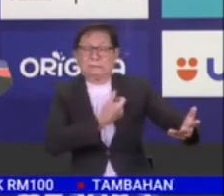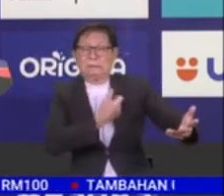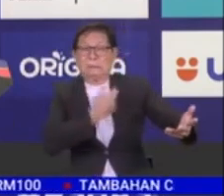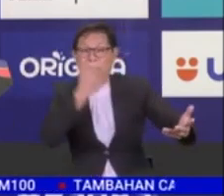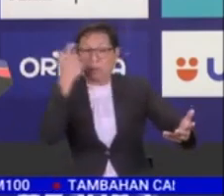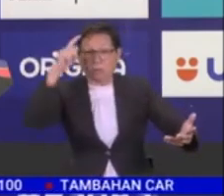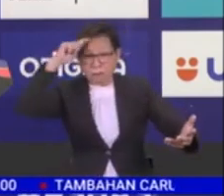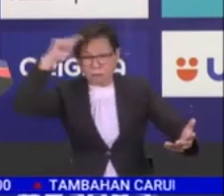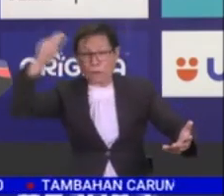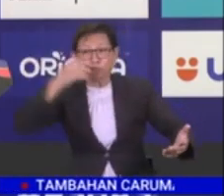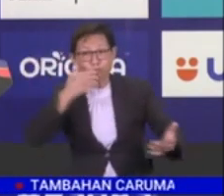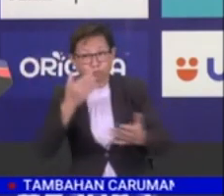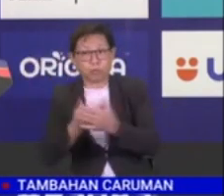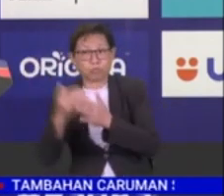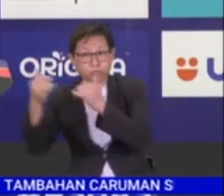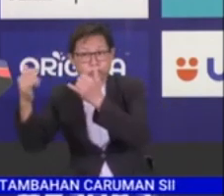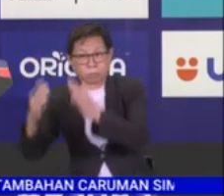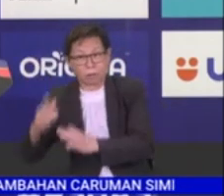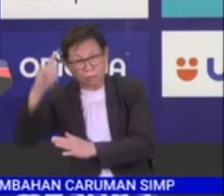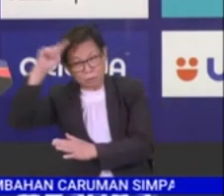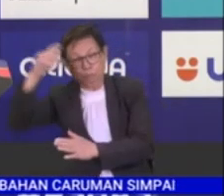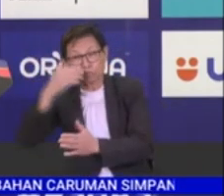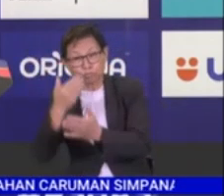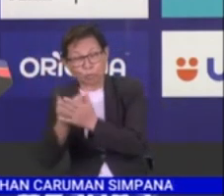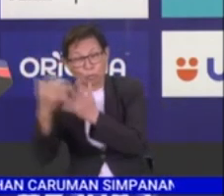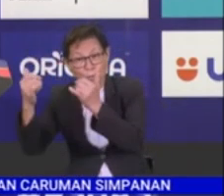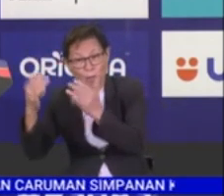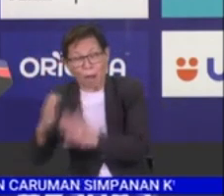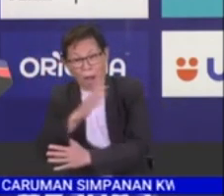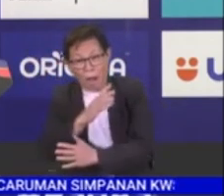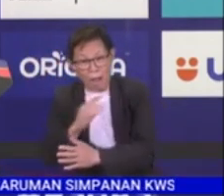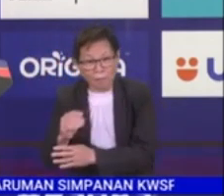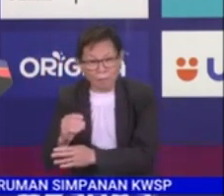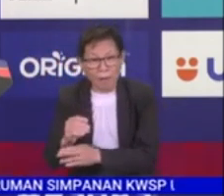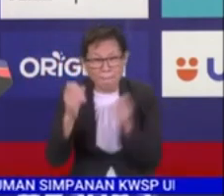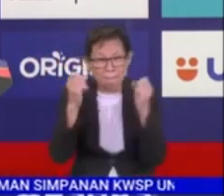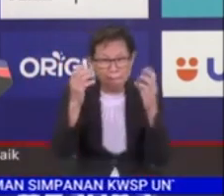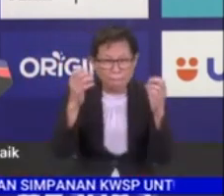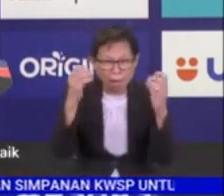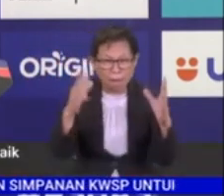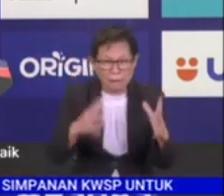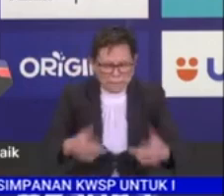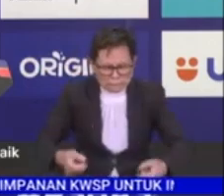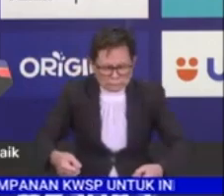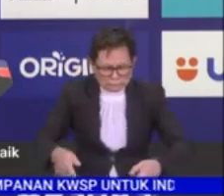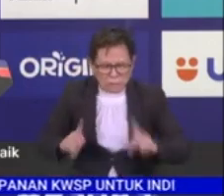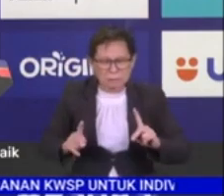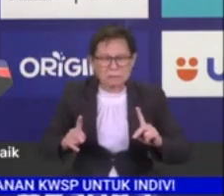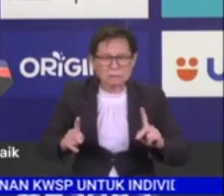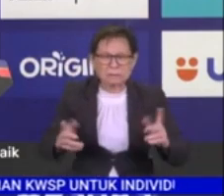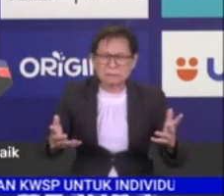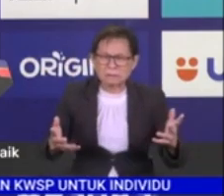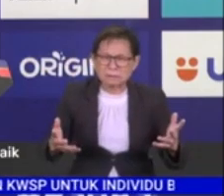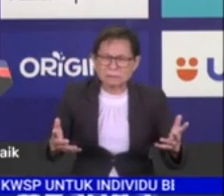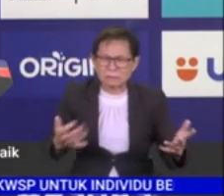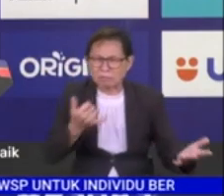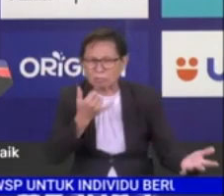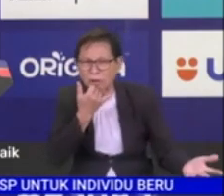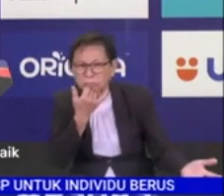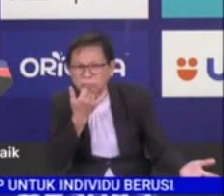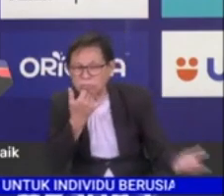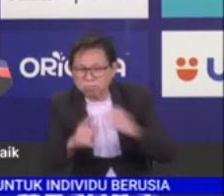because Terengganu has good player and we create many chances for them, conceding